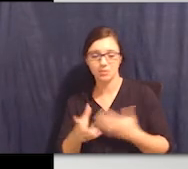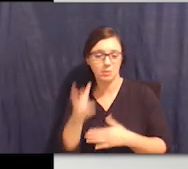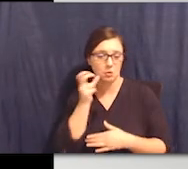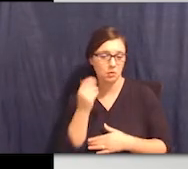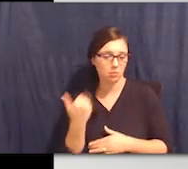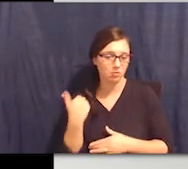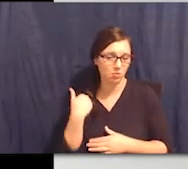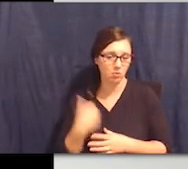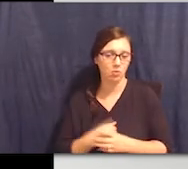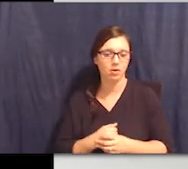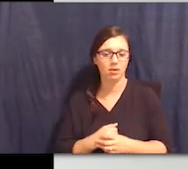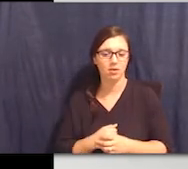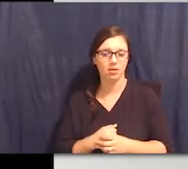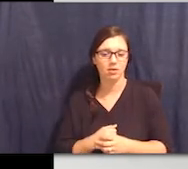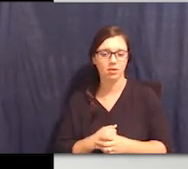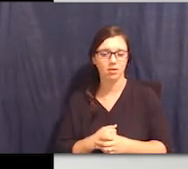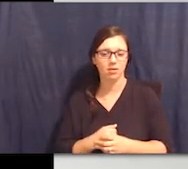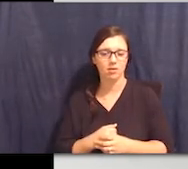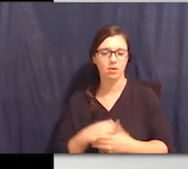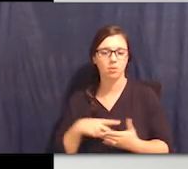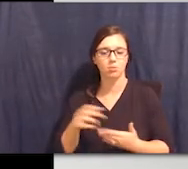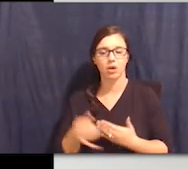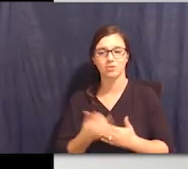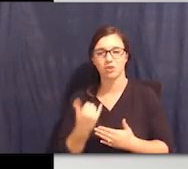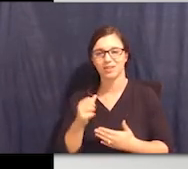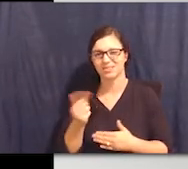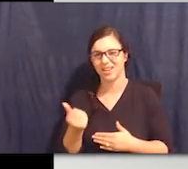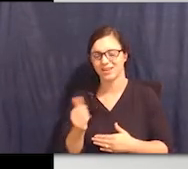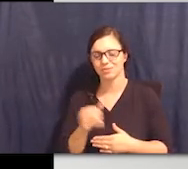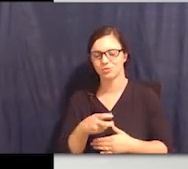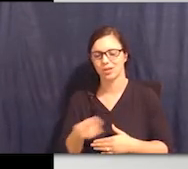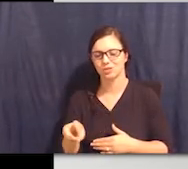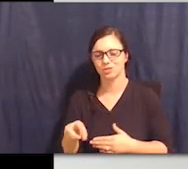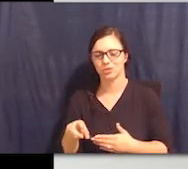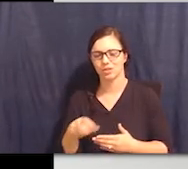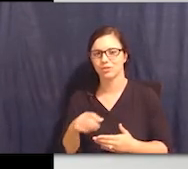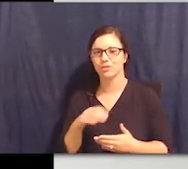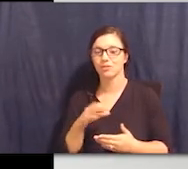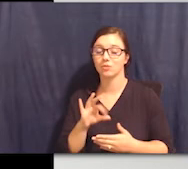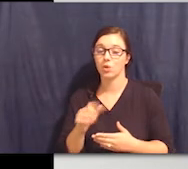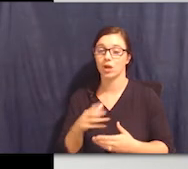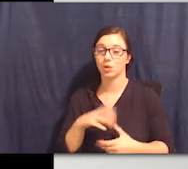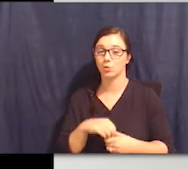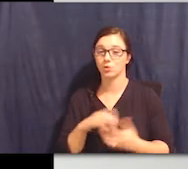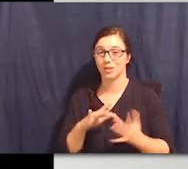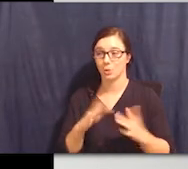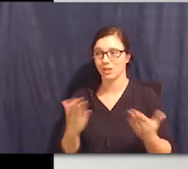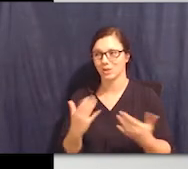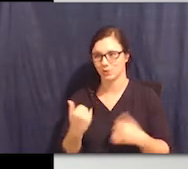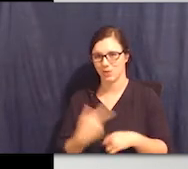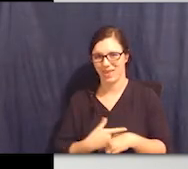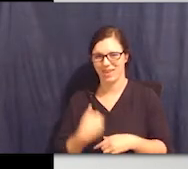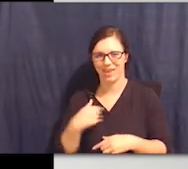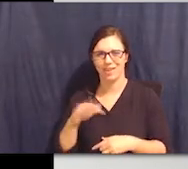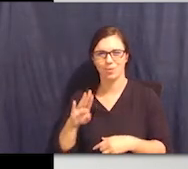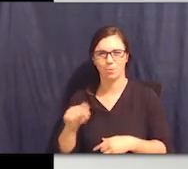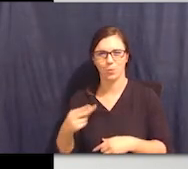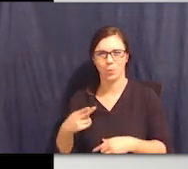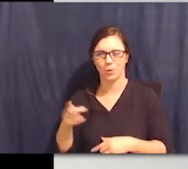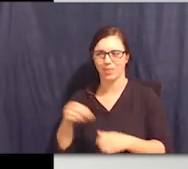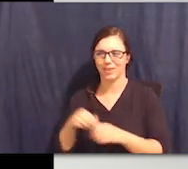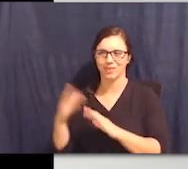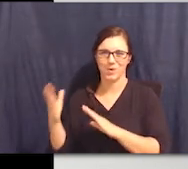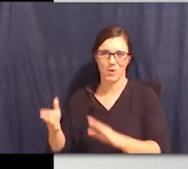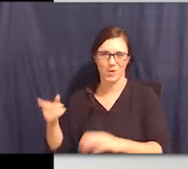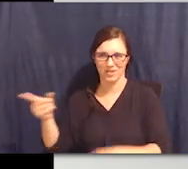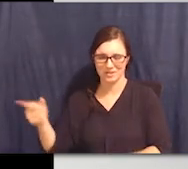of. Project 10 is a transition program. Florida Inclusion Network is here today. They have a booth in the exhibition